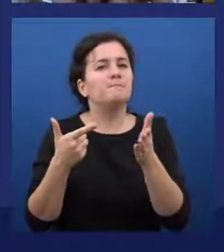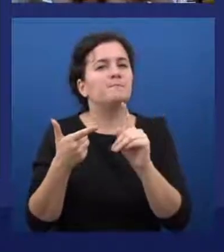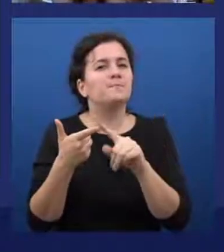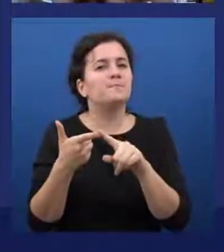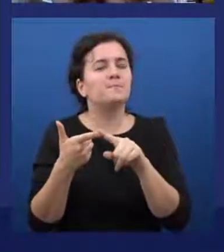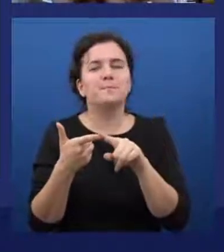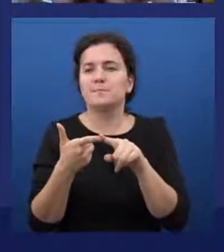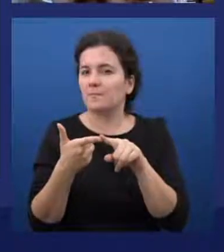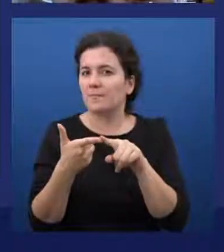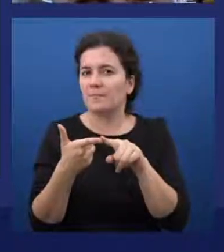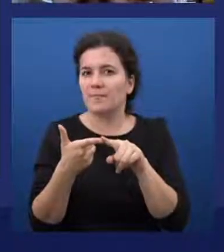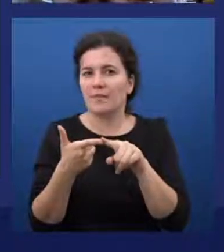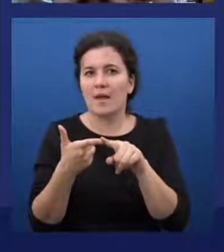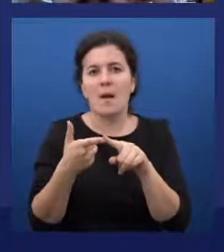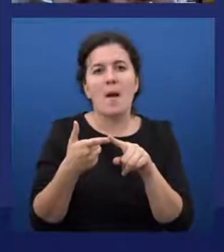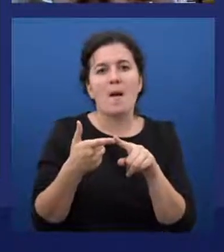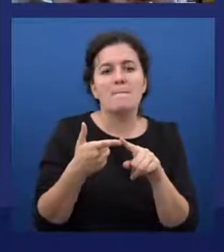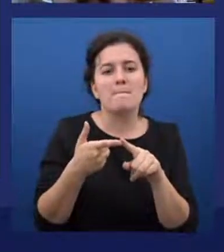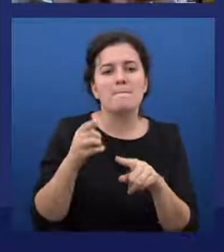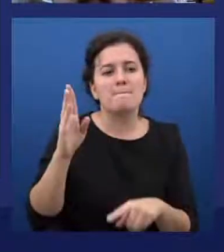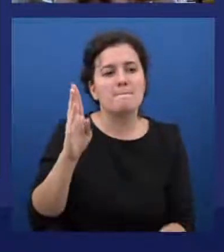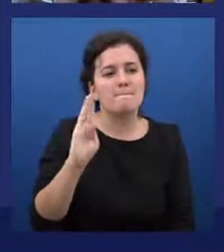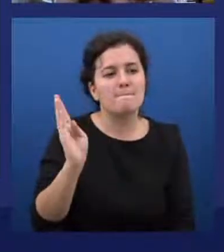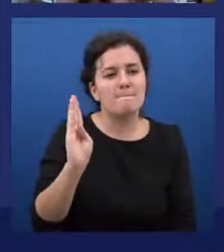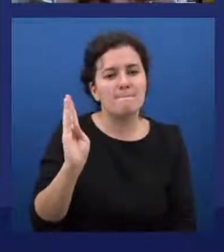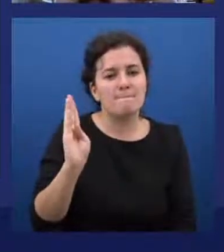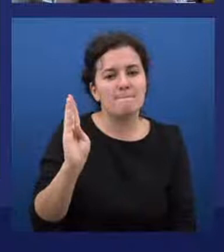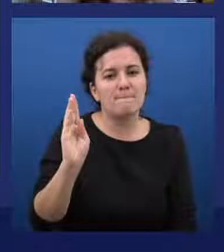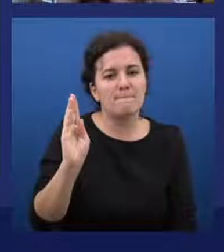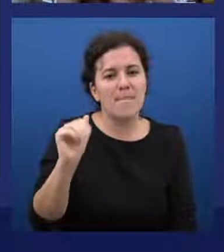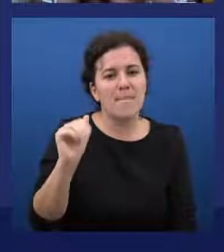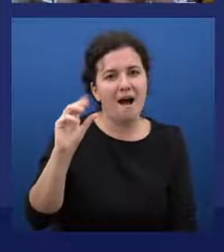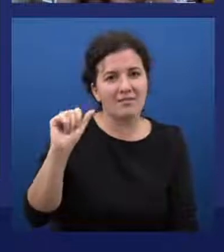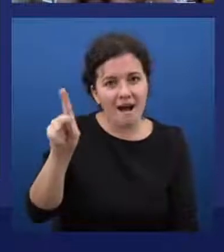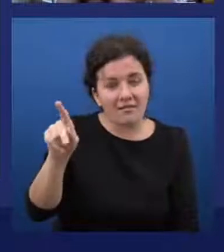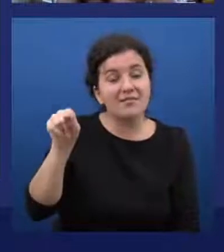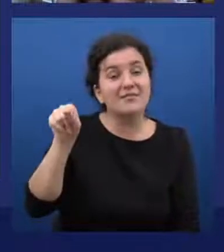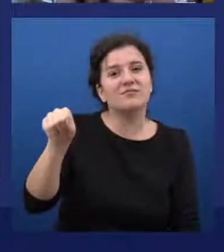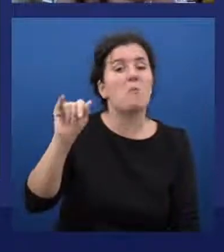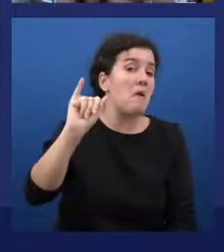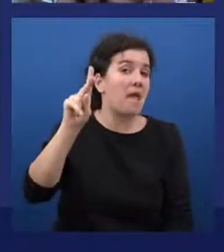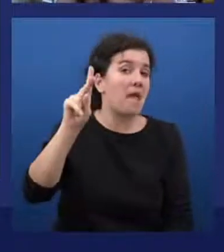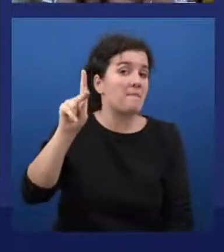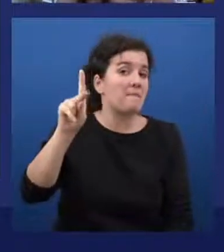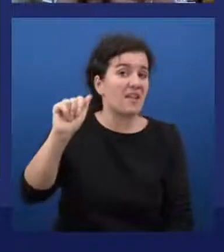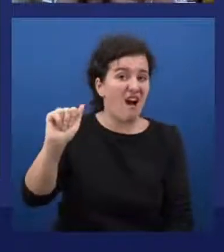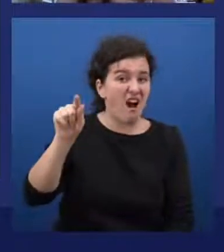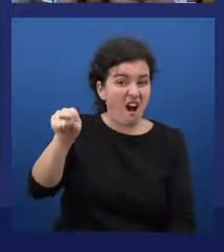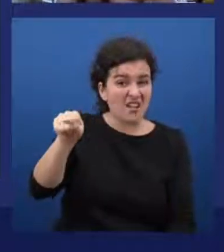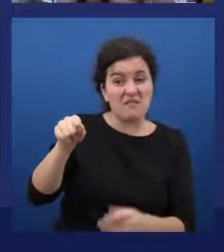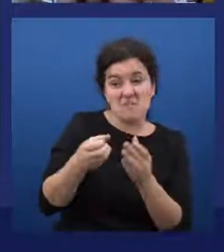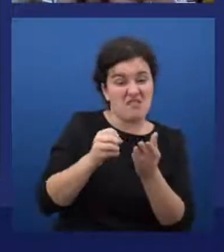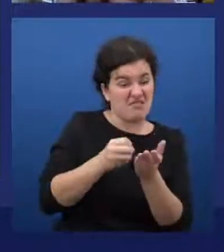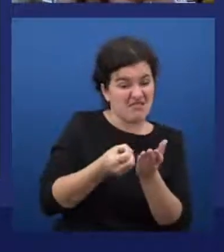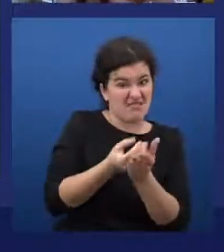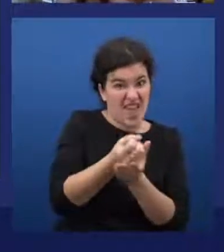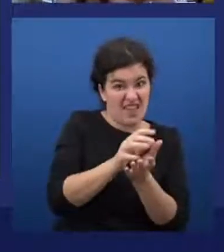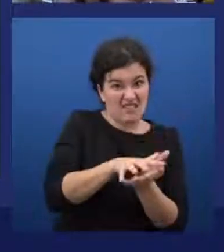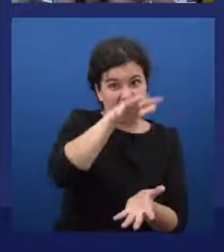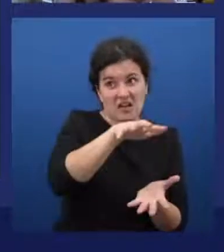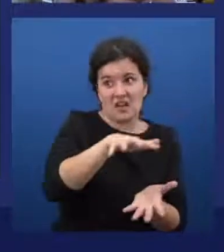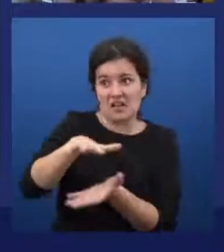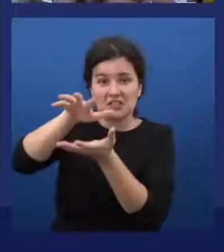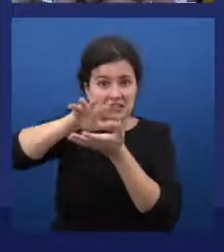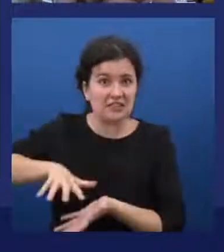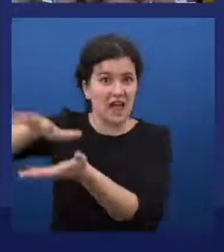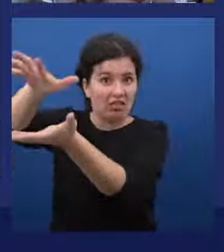the web app. Maybe you can have an API and you send in your data there, and then it can be connected to anything you want.